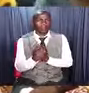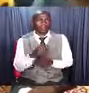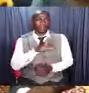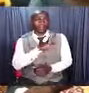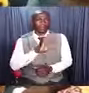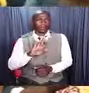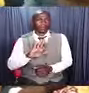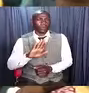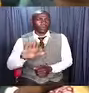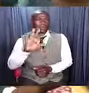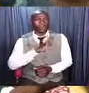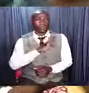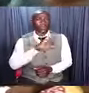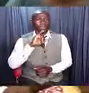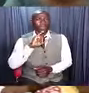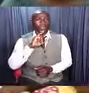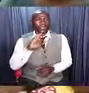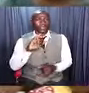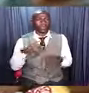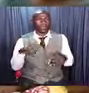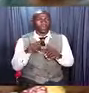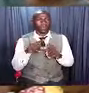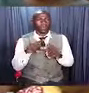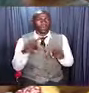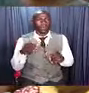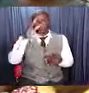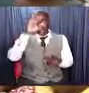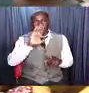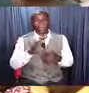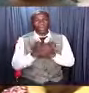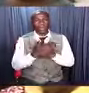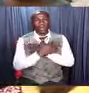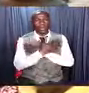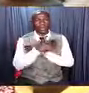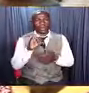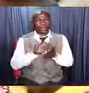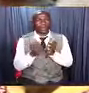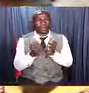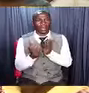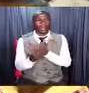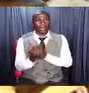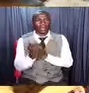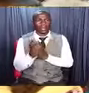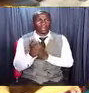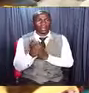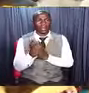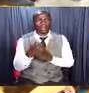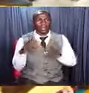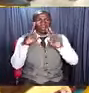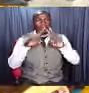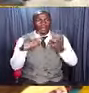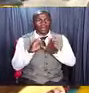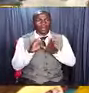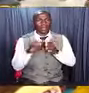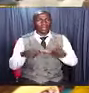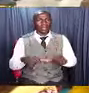Matunda, your fruits, ni kule kutimiza la Mungu. It's doing that of God. Upendo udumuo. Loving that is everlasting. Amani idumuyo. Peace